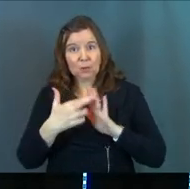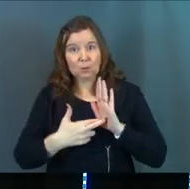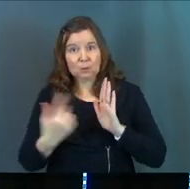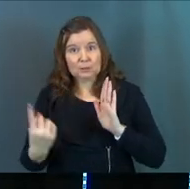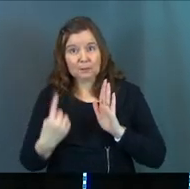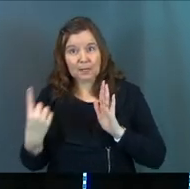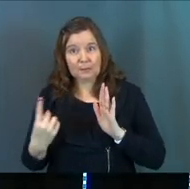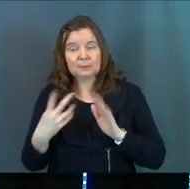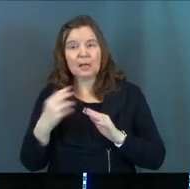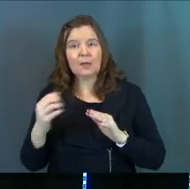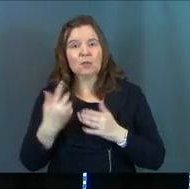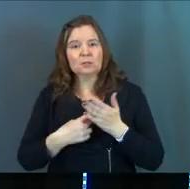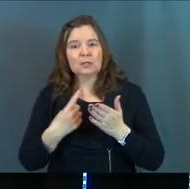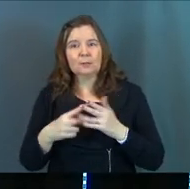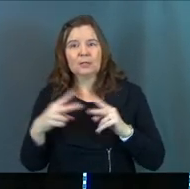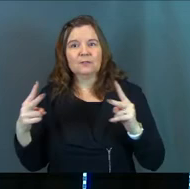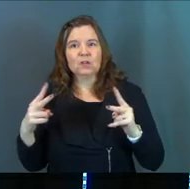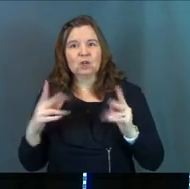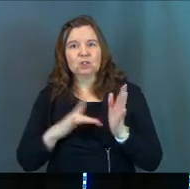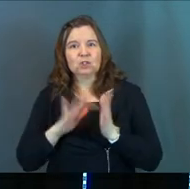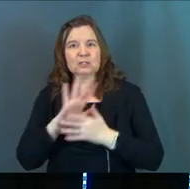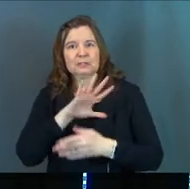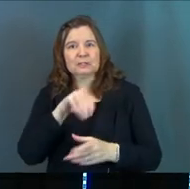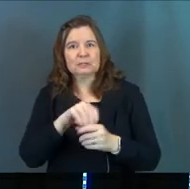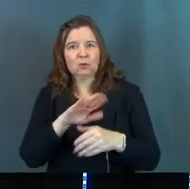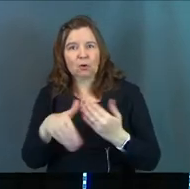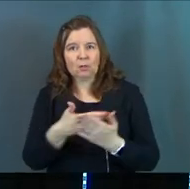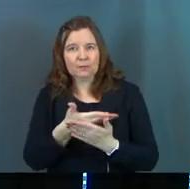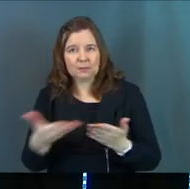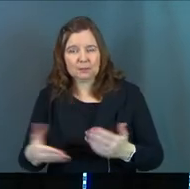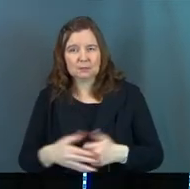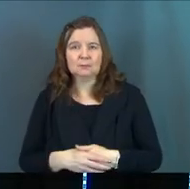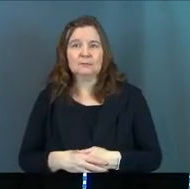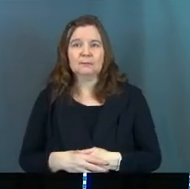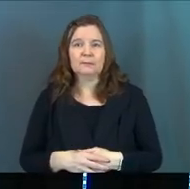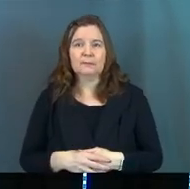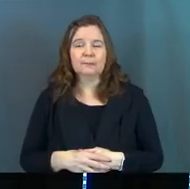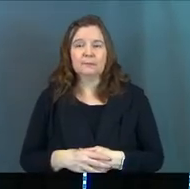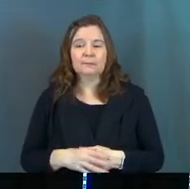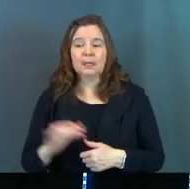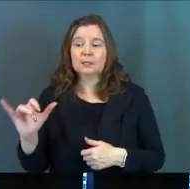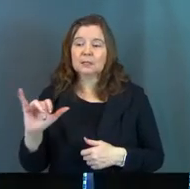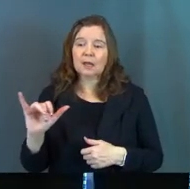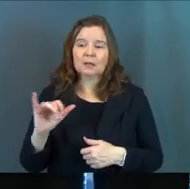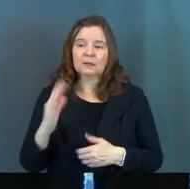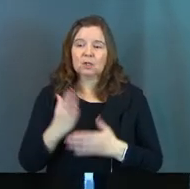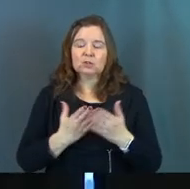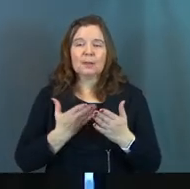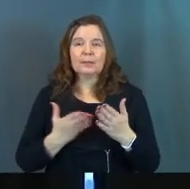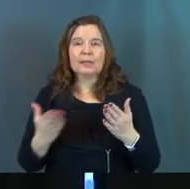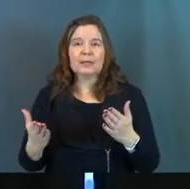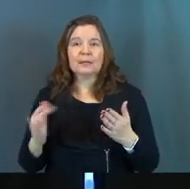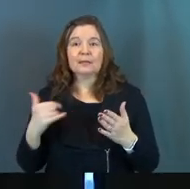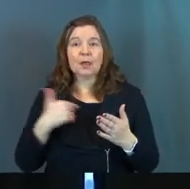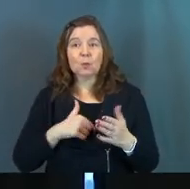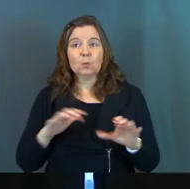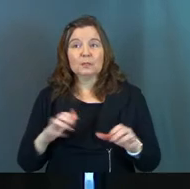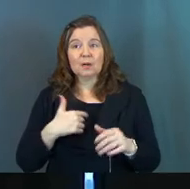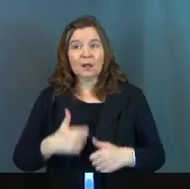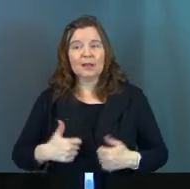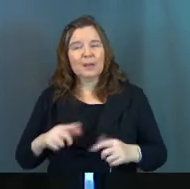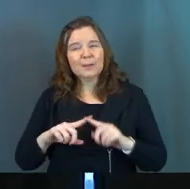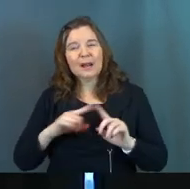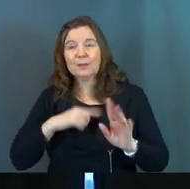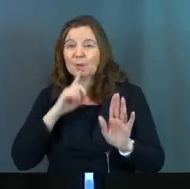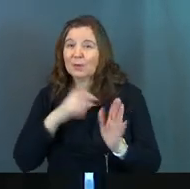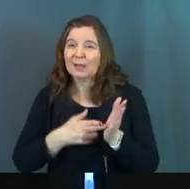rules sometimes. And there's something very Jesus in all of this. And it's like, there's just some things that we've done in our lives.